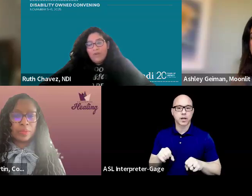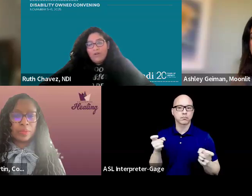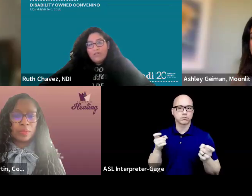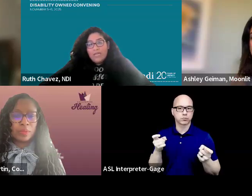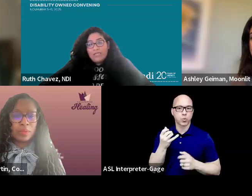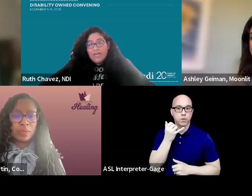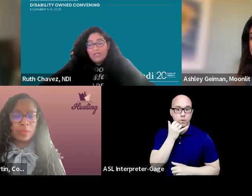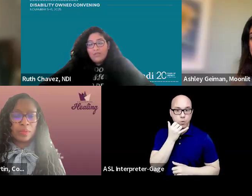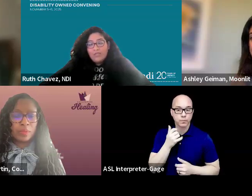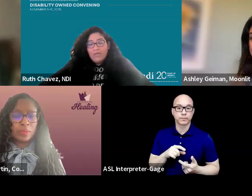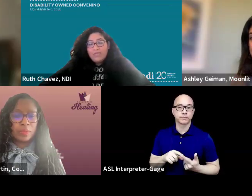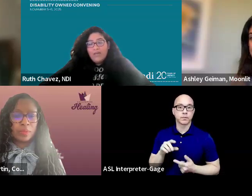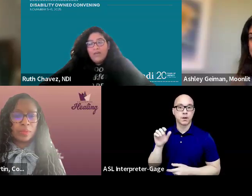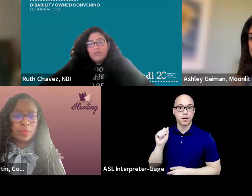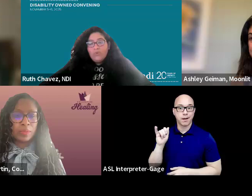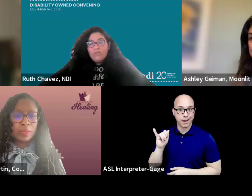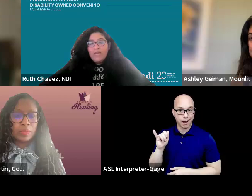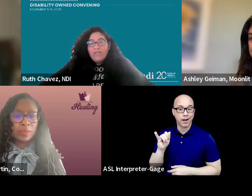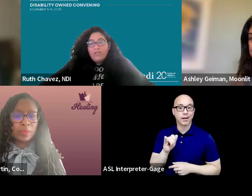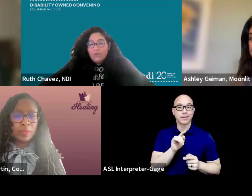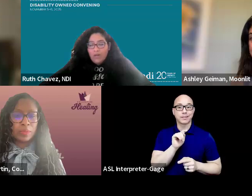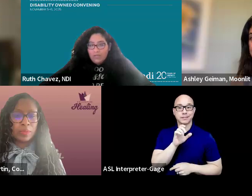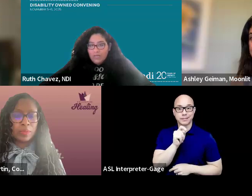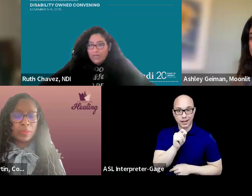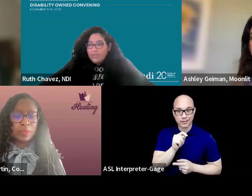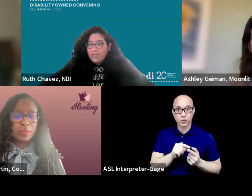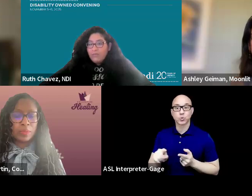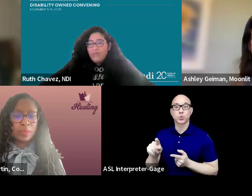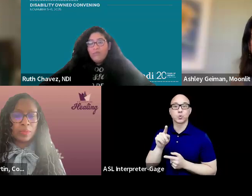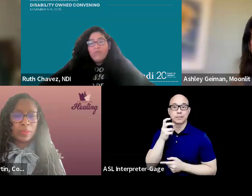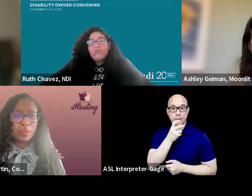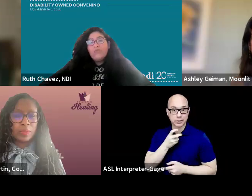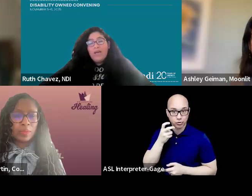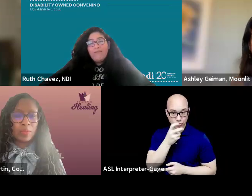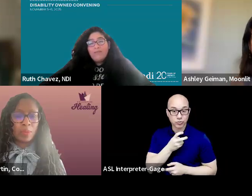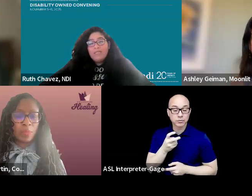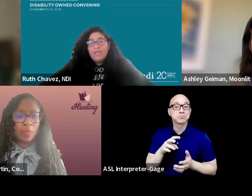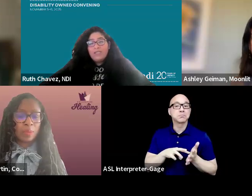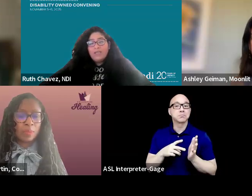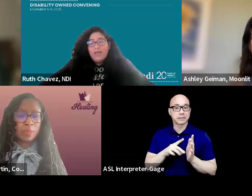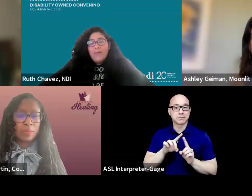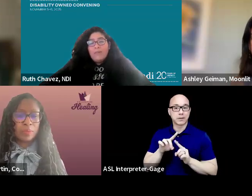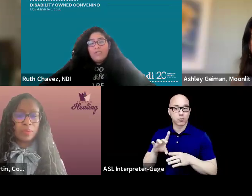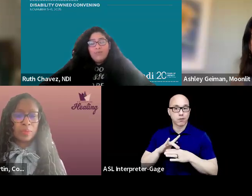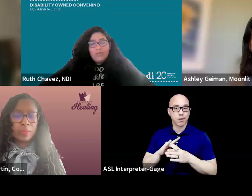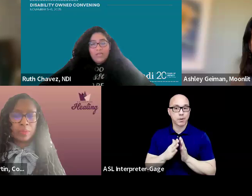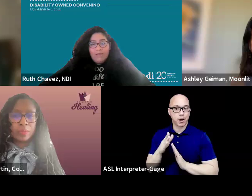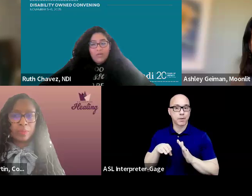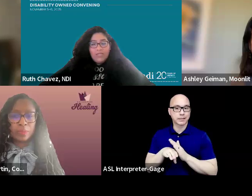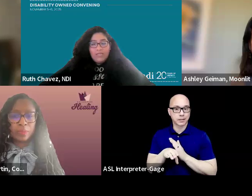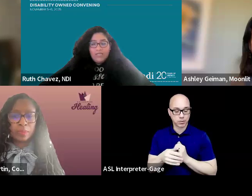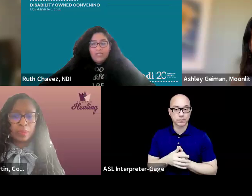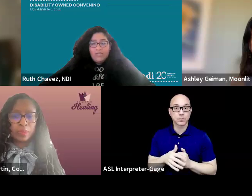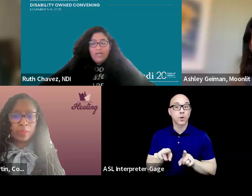AI-driven screen readers and text-to-speech tools make digital content accessible for those who have limitations, plus